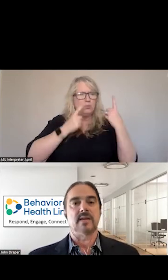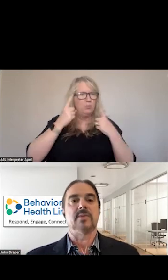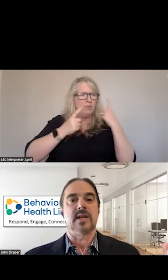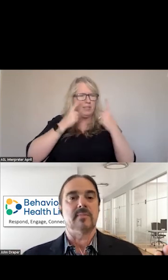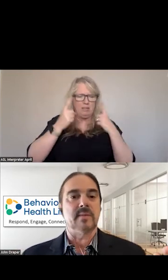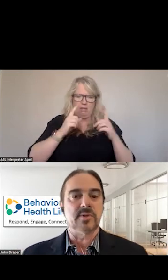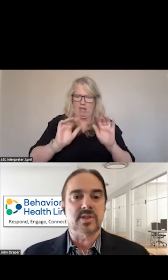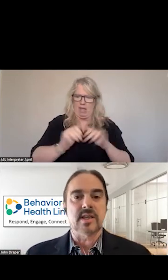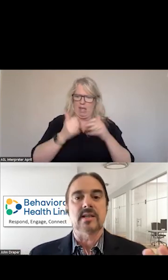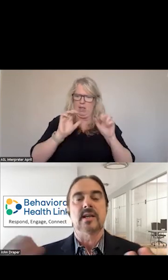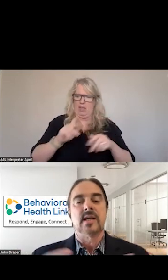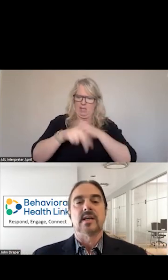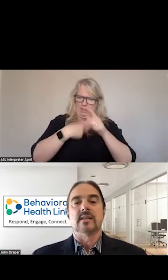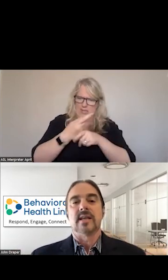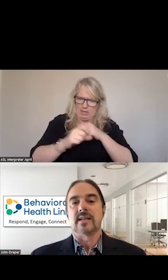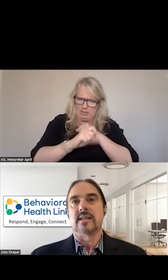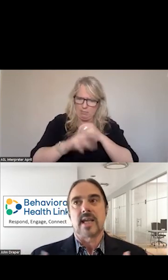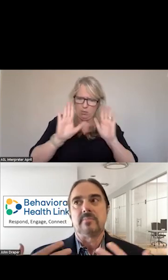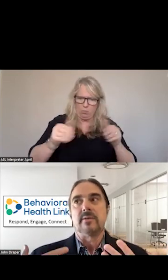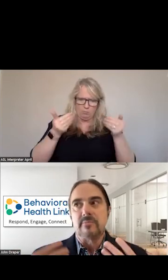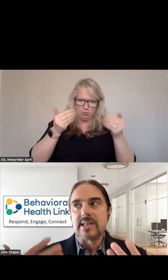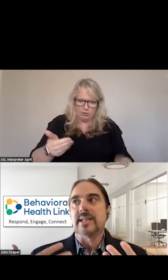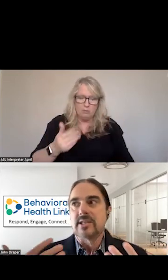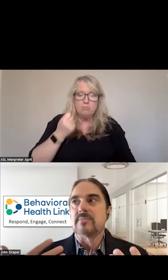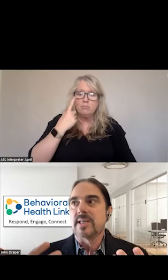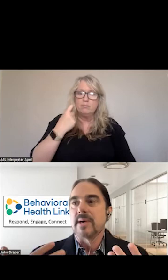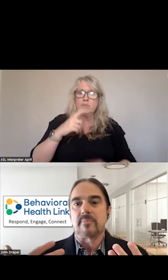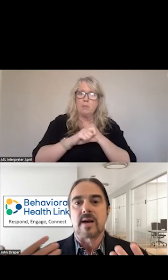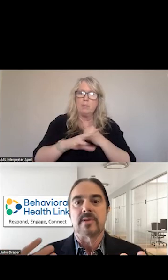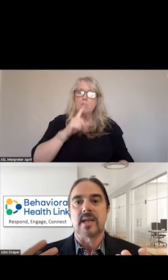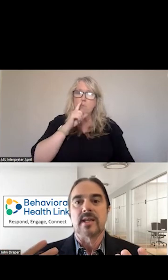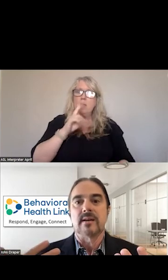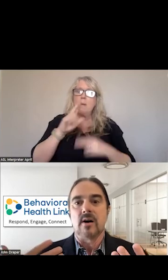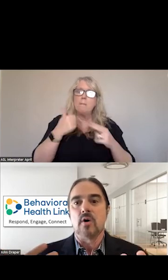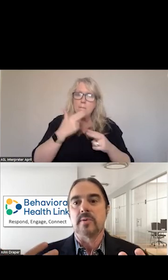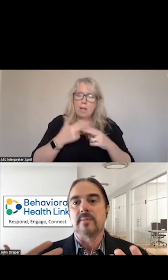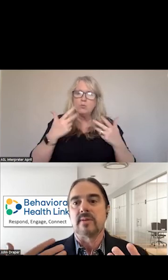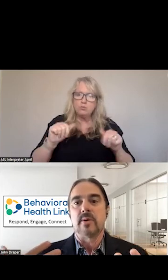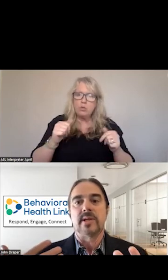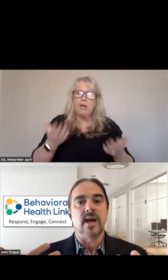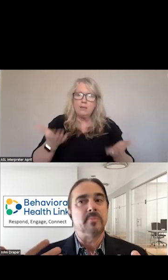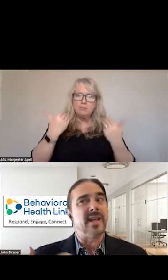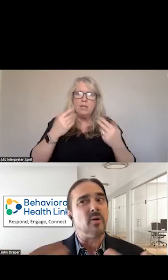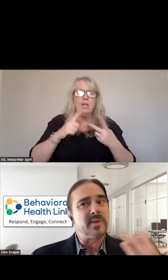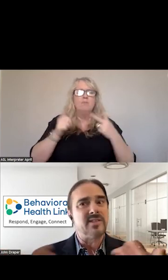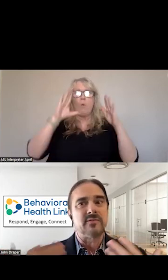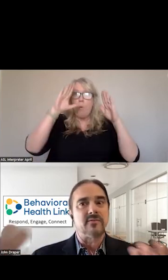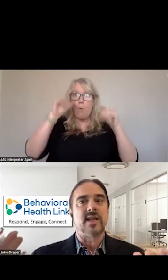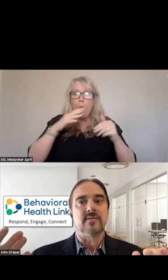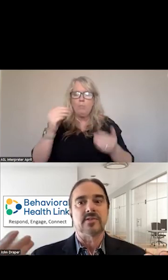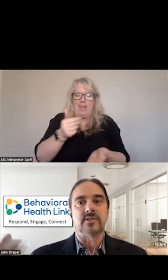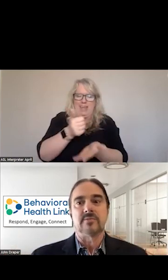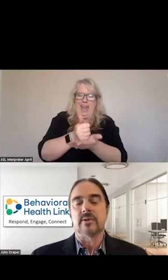how a campaign might proceed, that the campaign really needs to be about propagating hope and promoting help, and help in